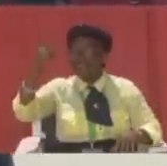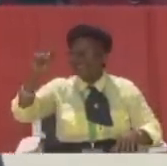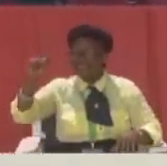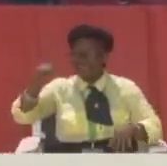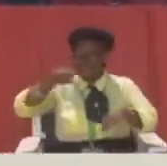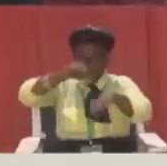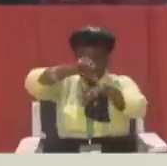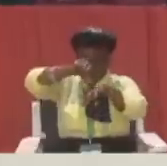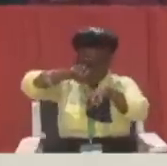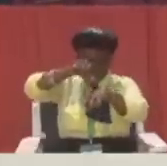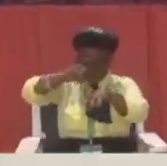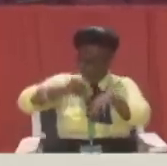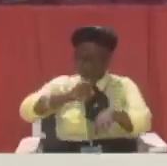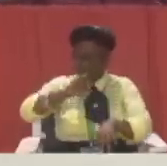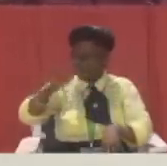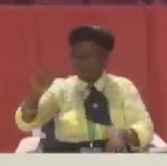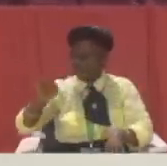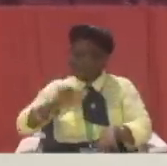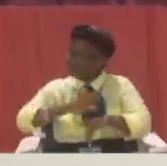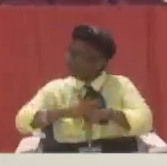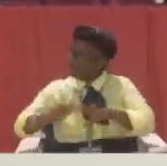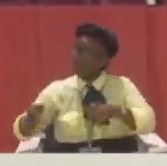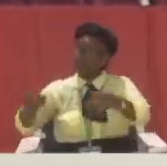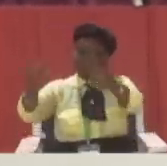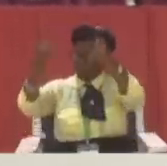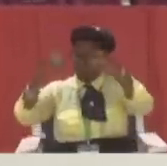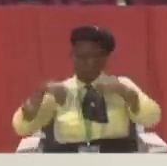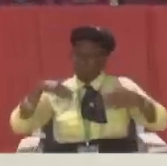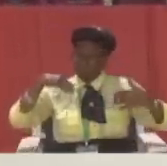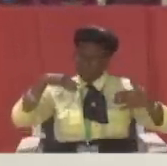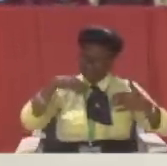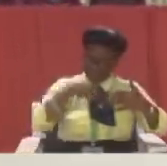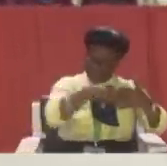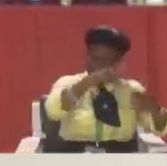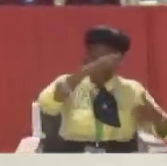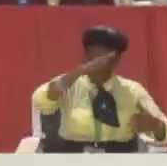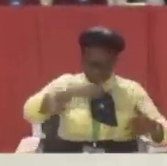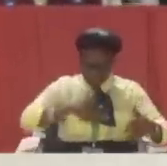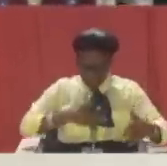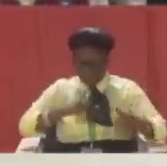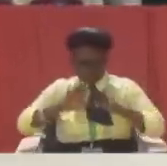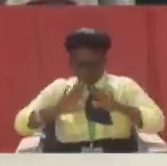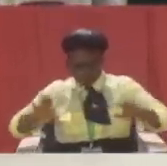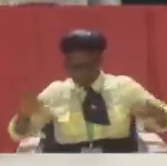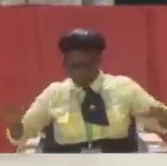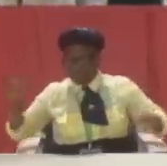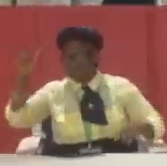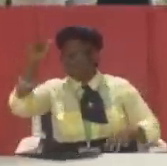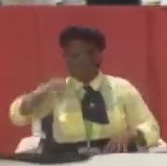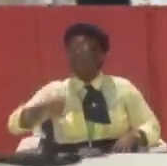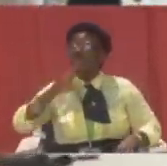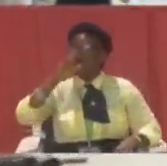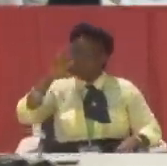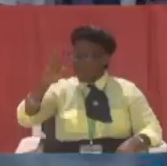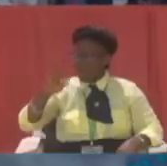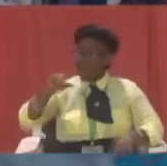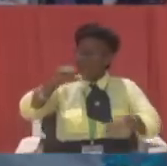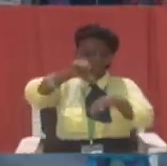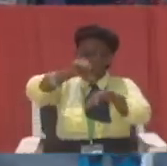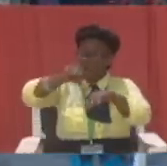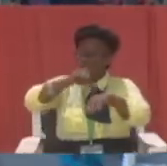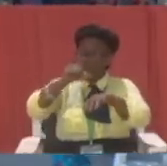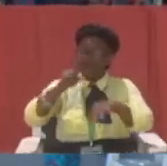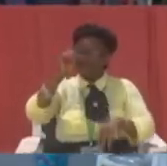children. Don't come near my children, they are anointed. It is written,